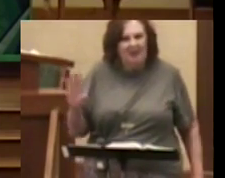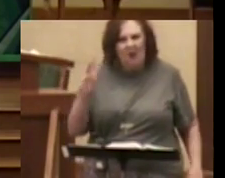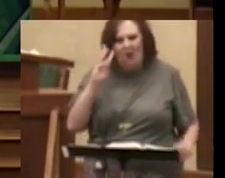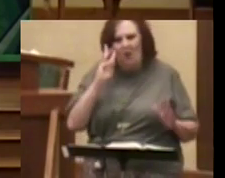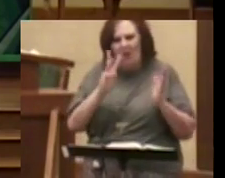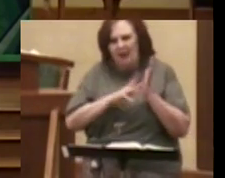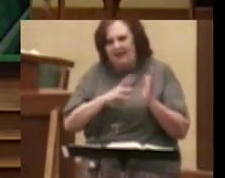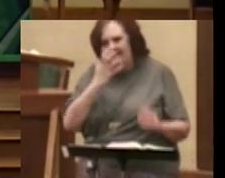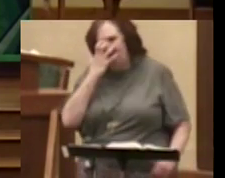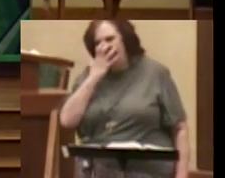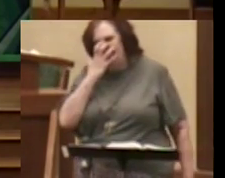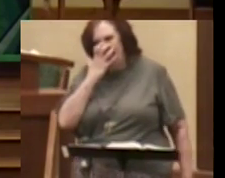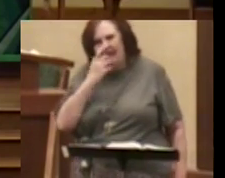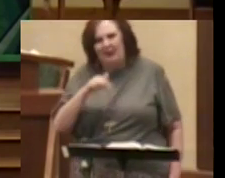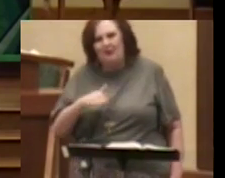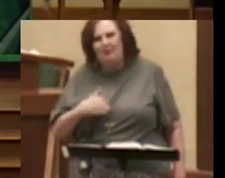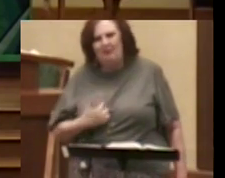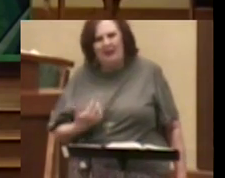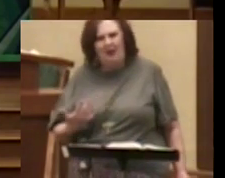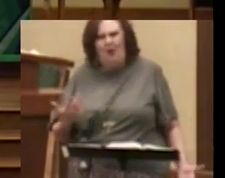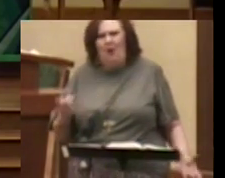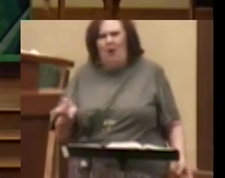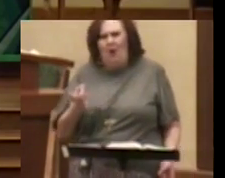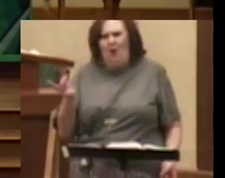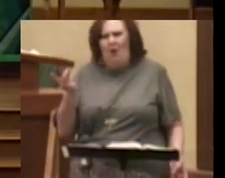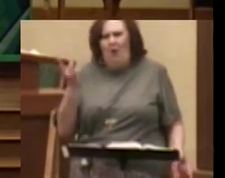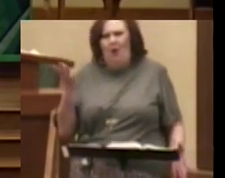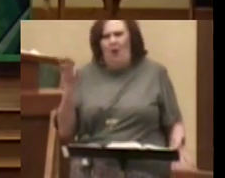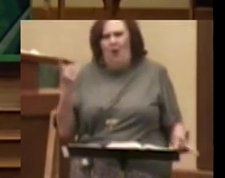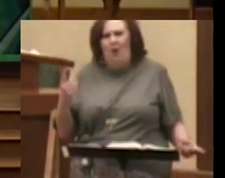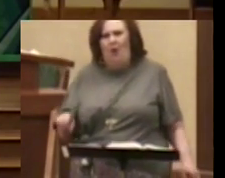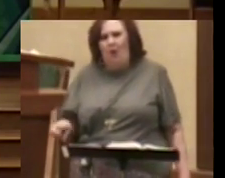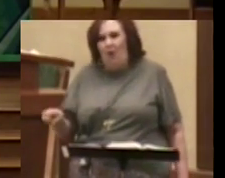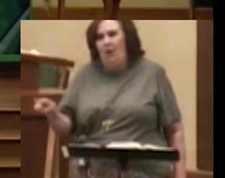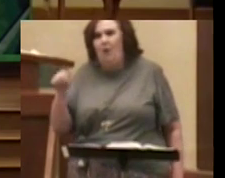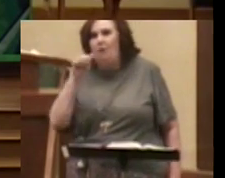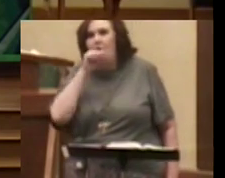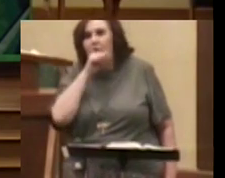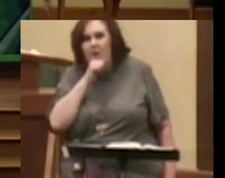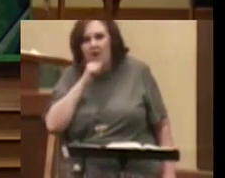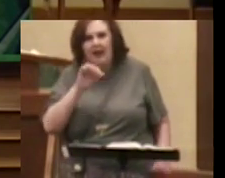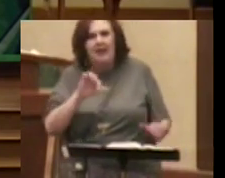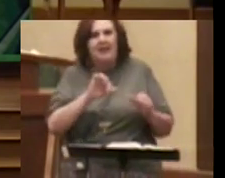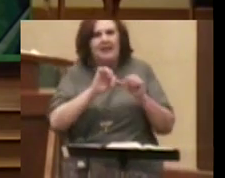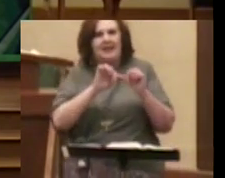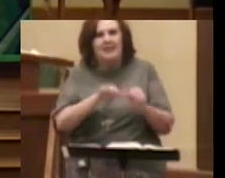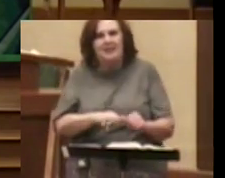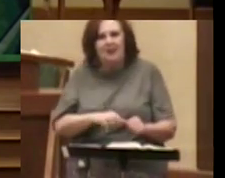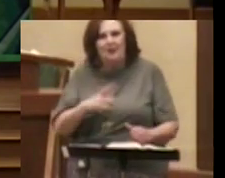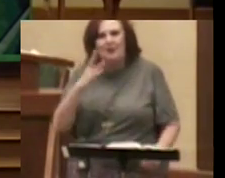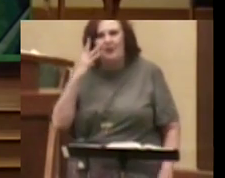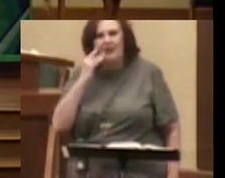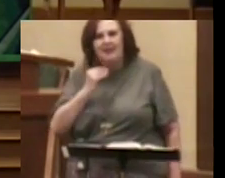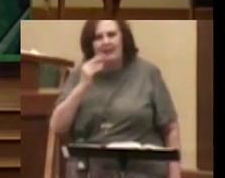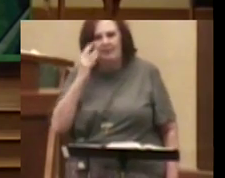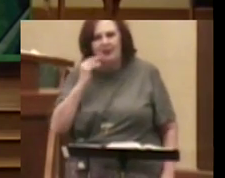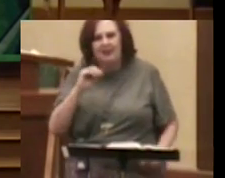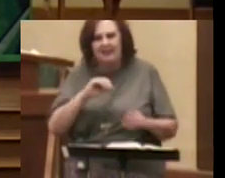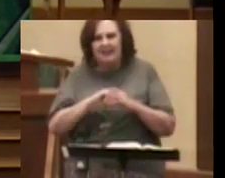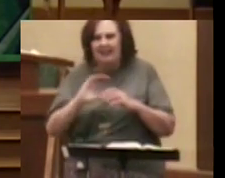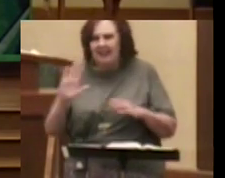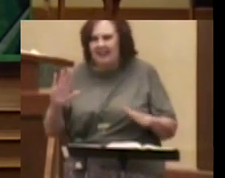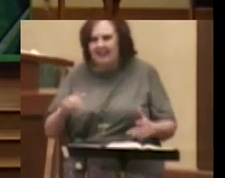me in the midst of what had been a storm he had weathered and continues to experience in his